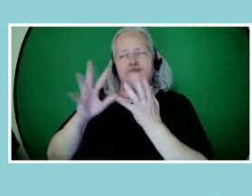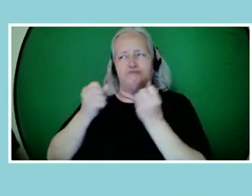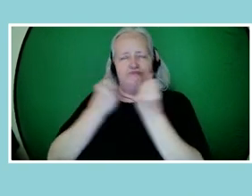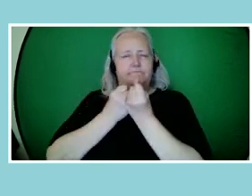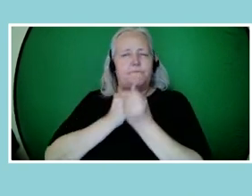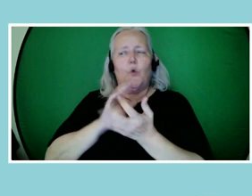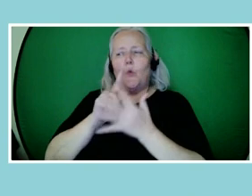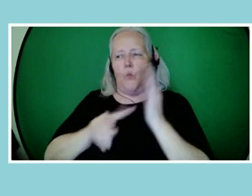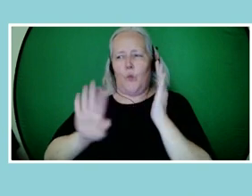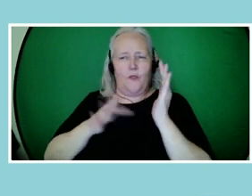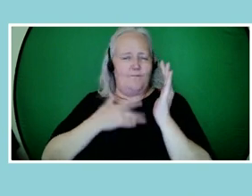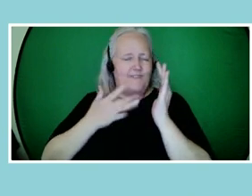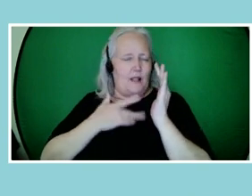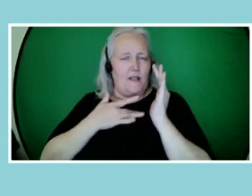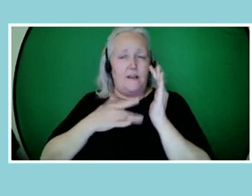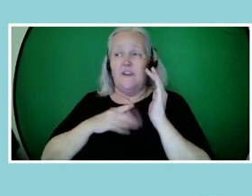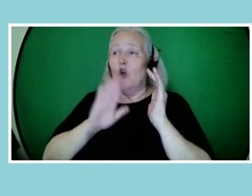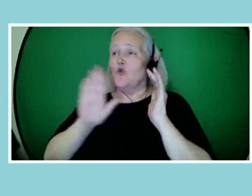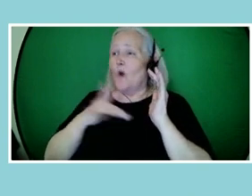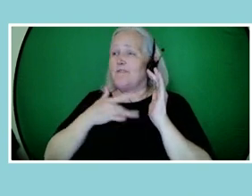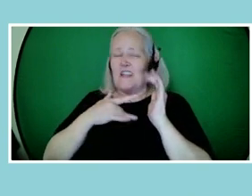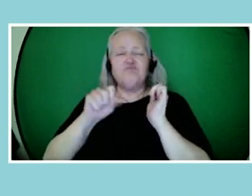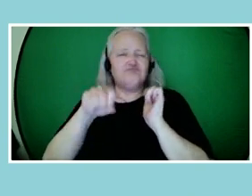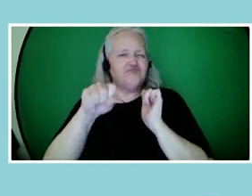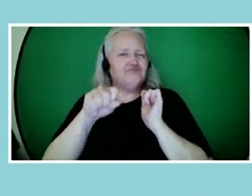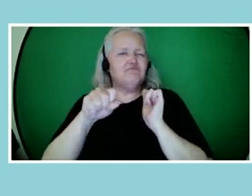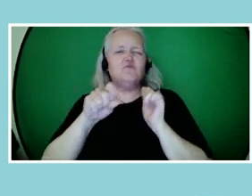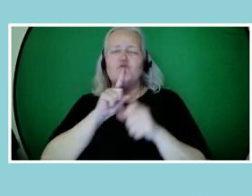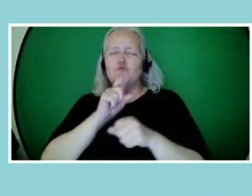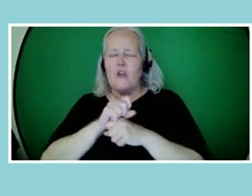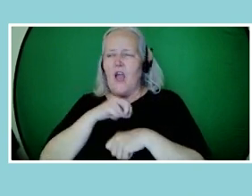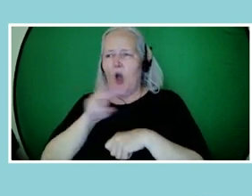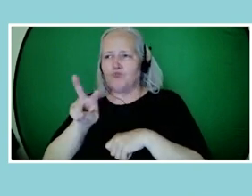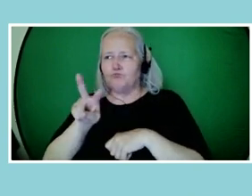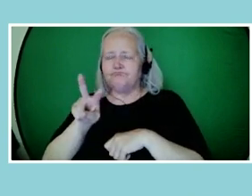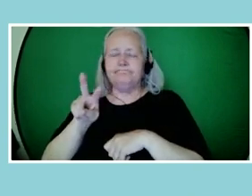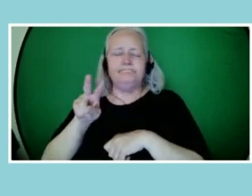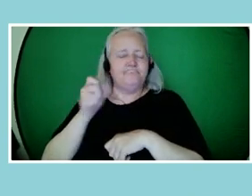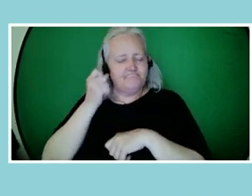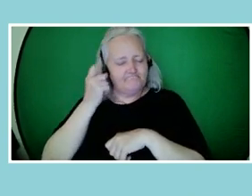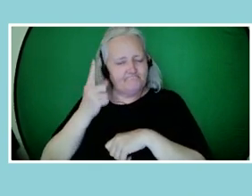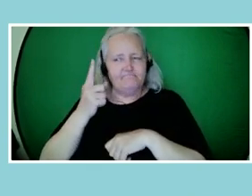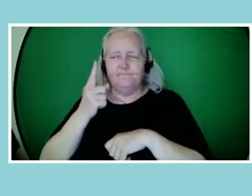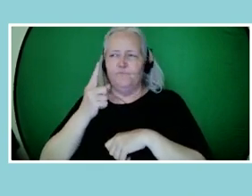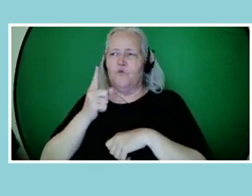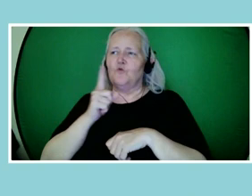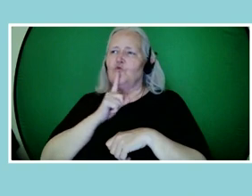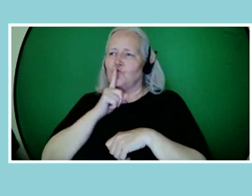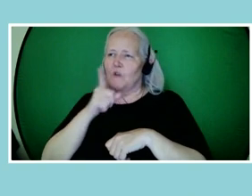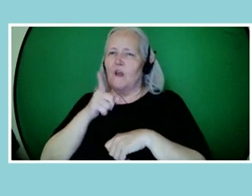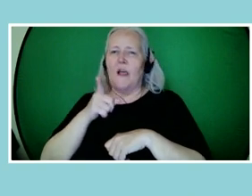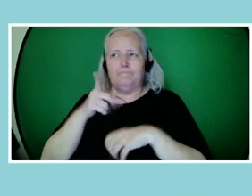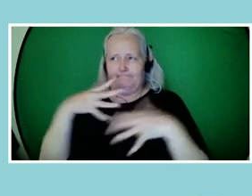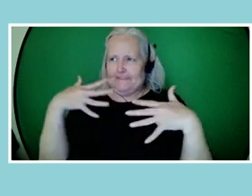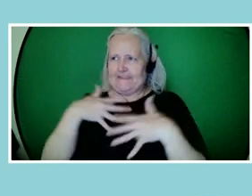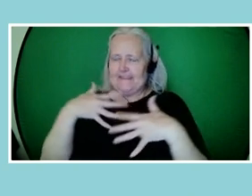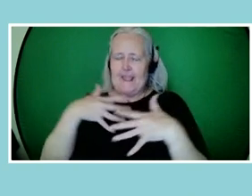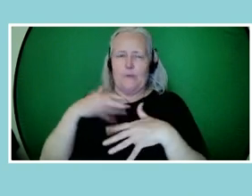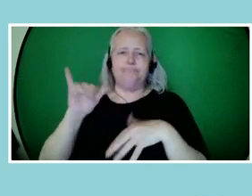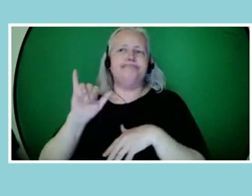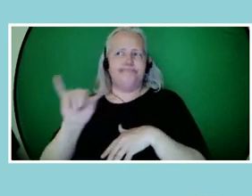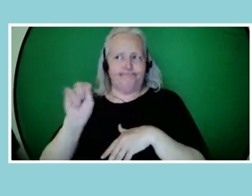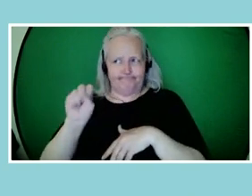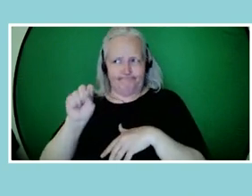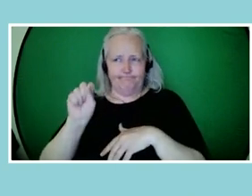they're feeling is real. You know, I hear you, and it is so real to be scared right now, right?